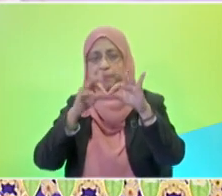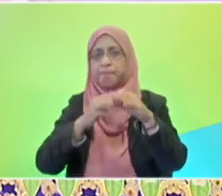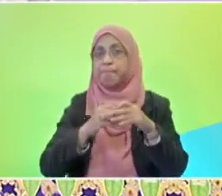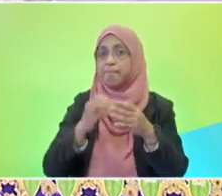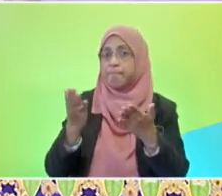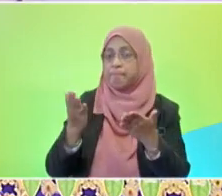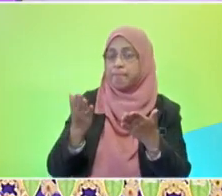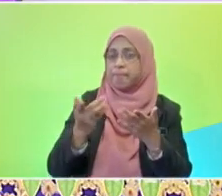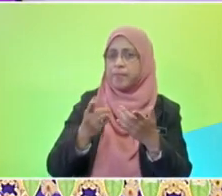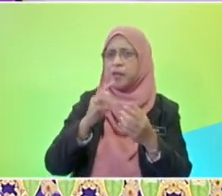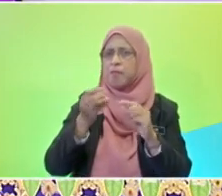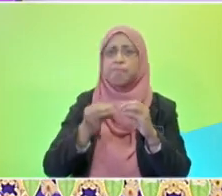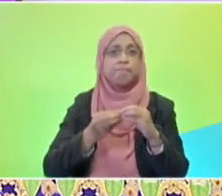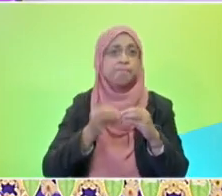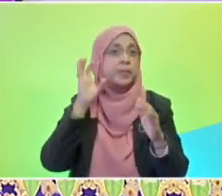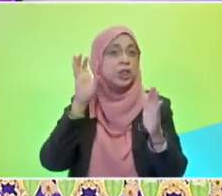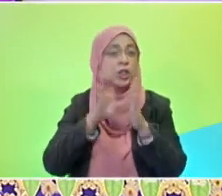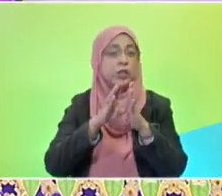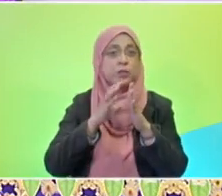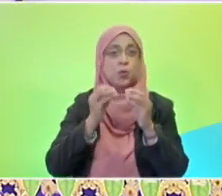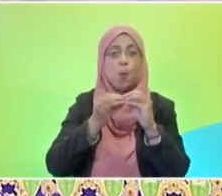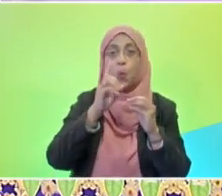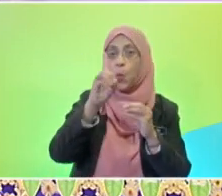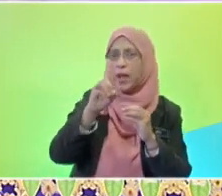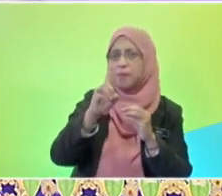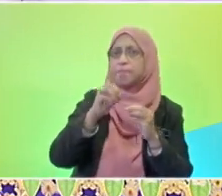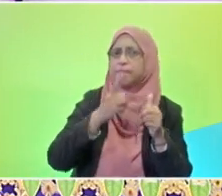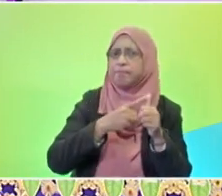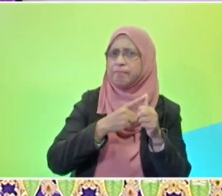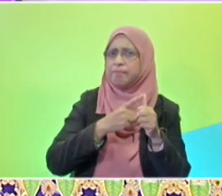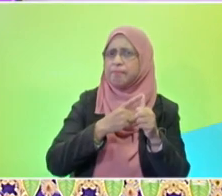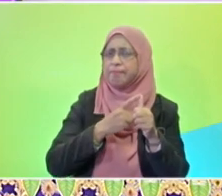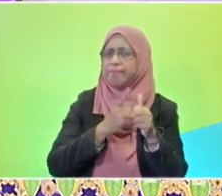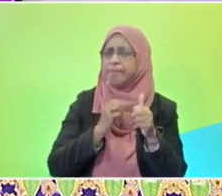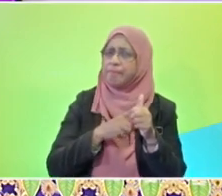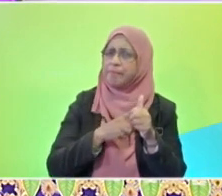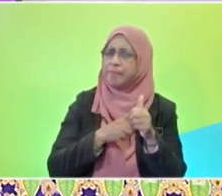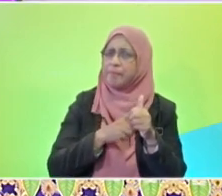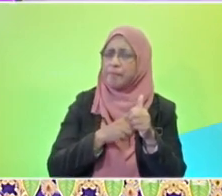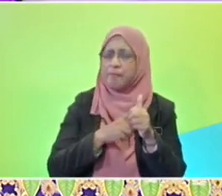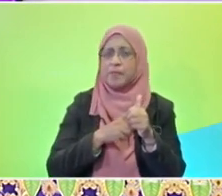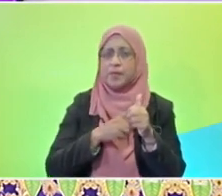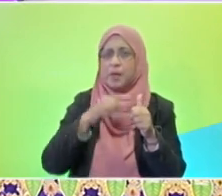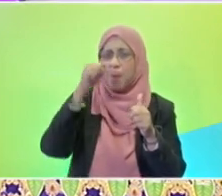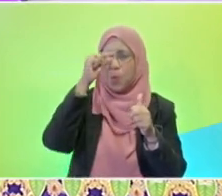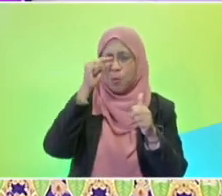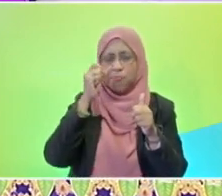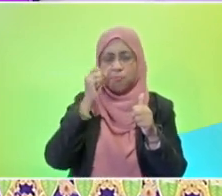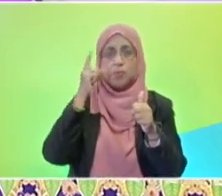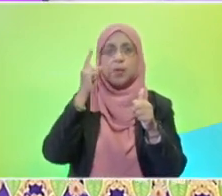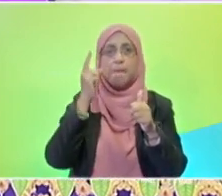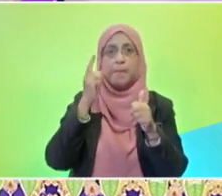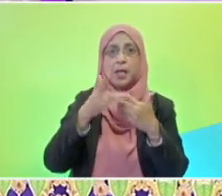you? What do you think is the first picture? What did the boy do when he wakes up in the morning?